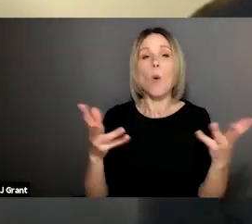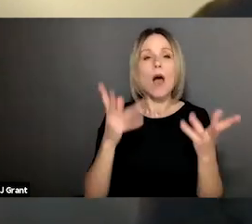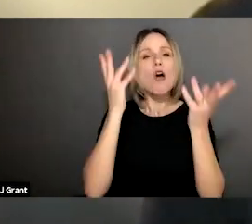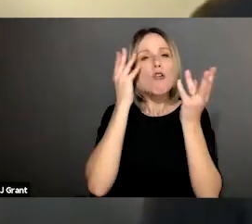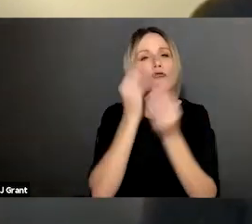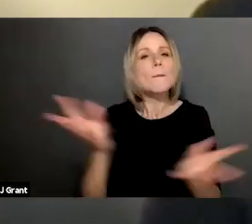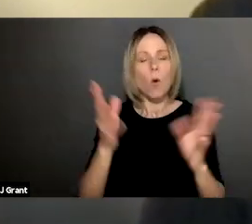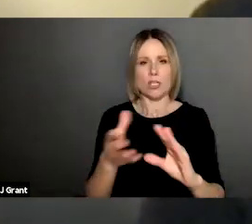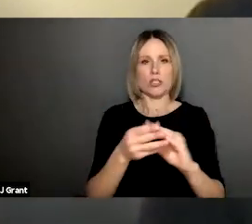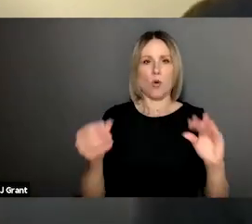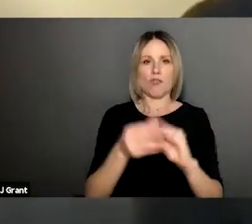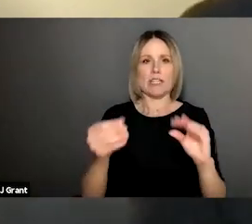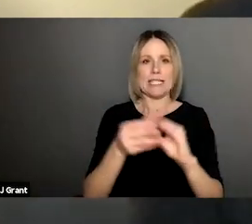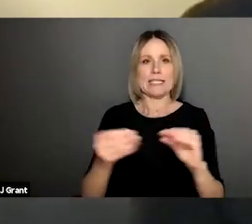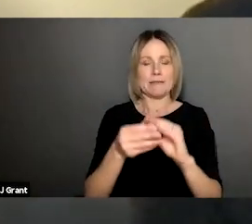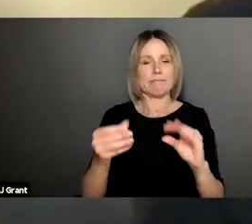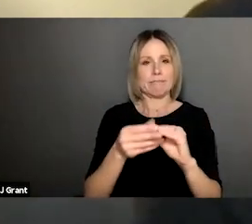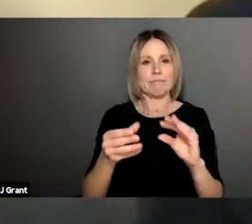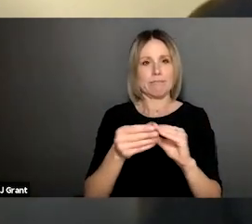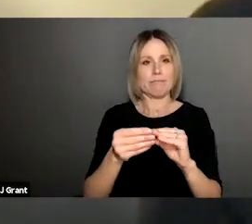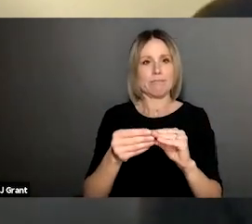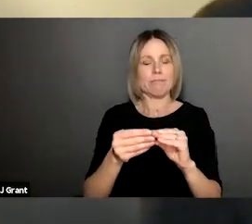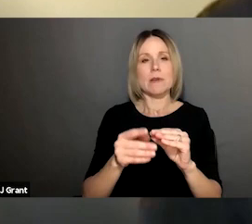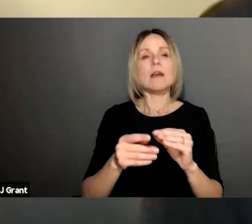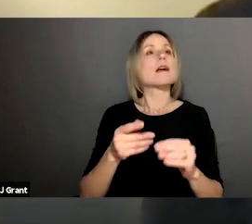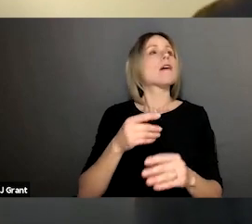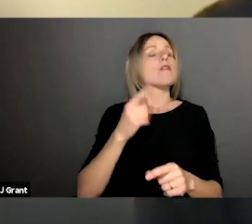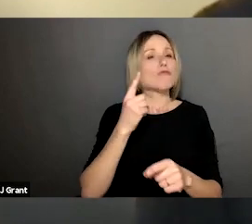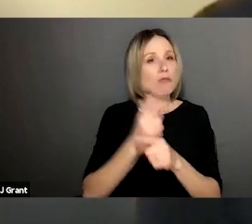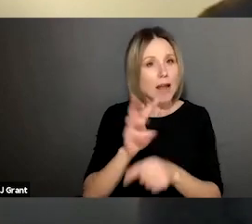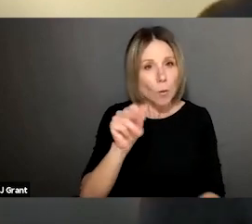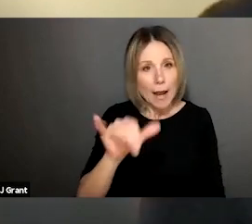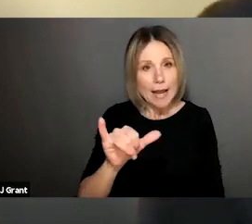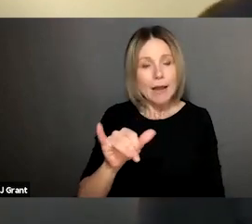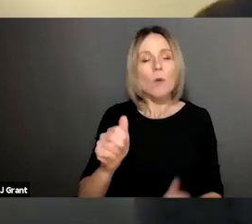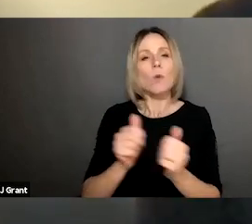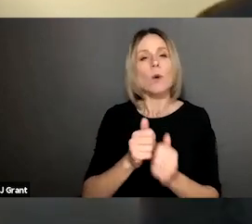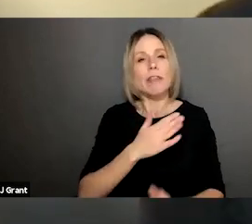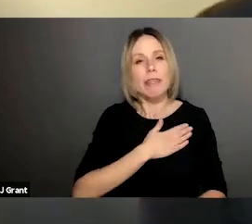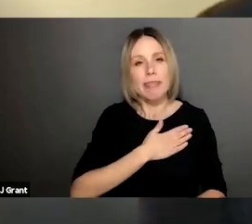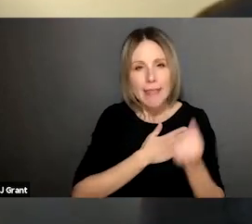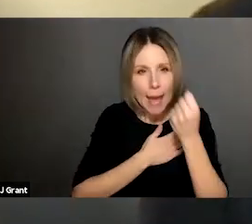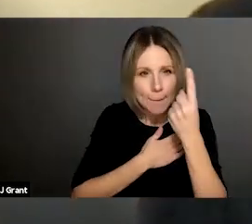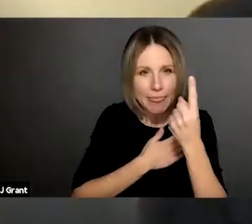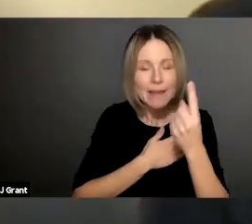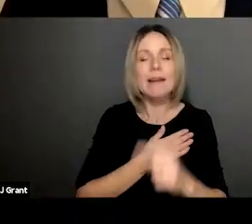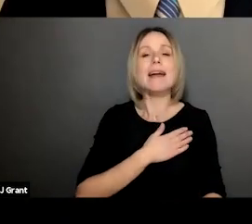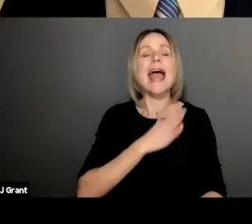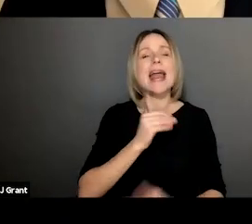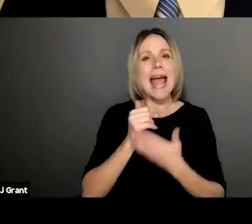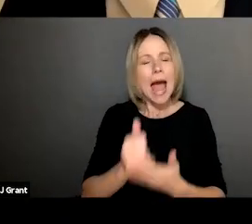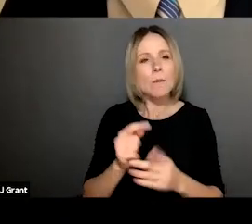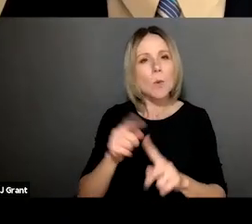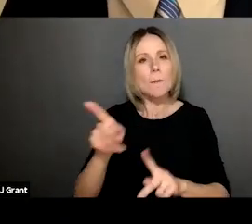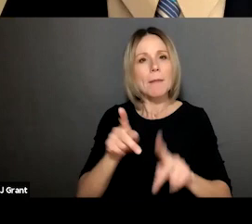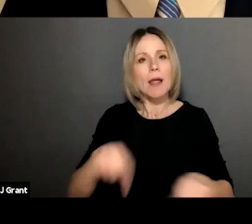and telling them in an empathetic and clear way that help people understand the world. So